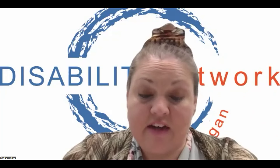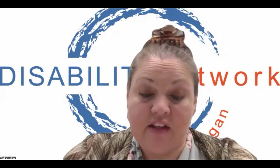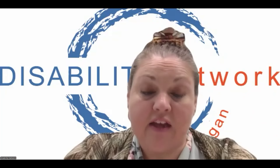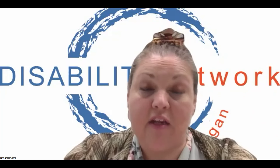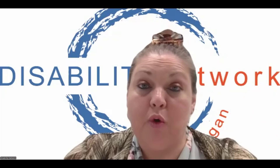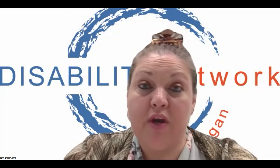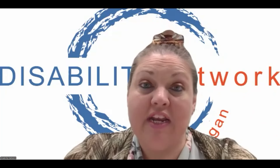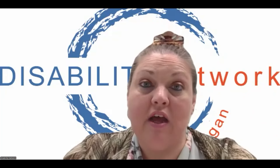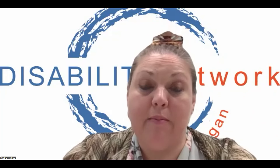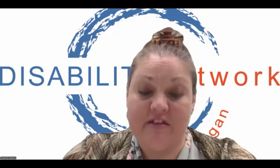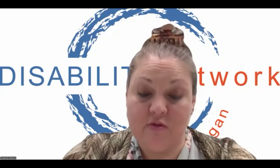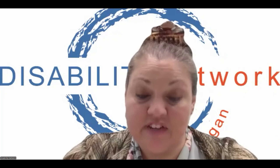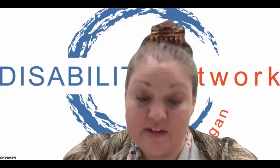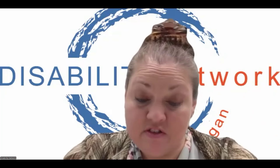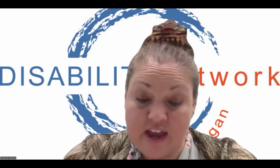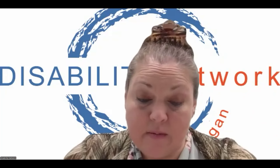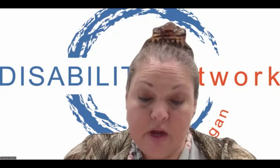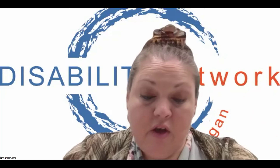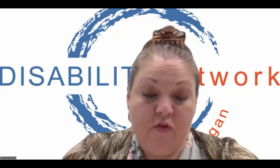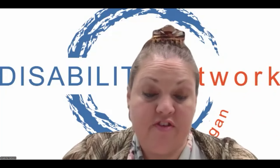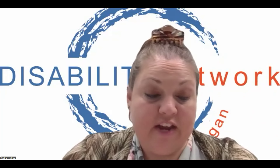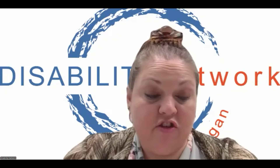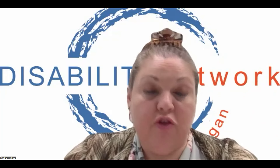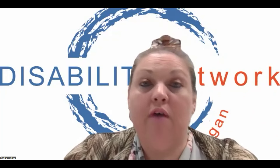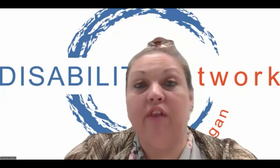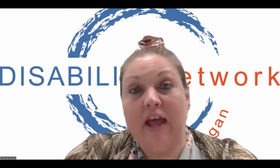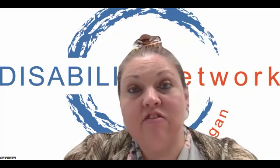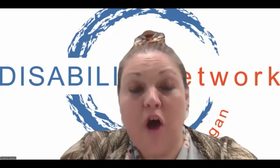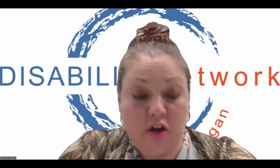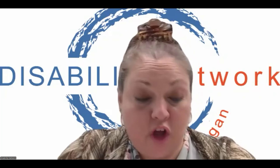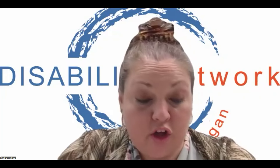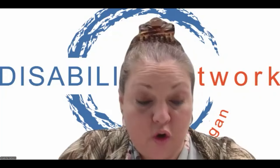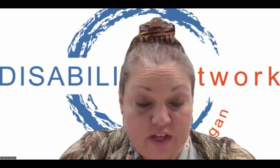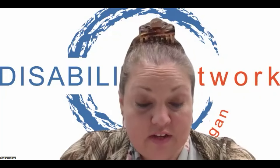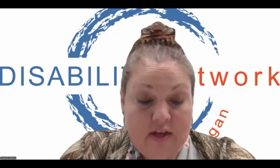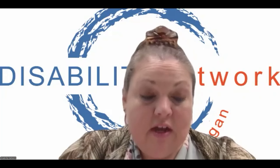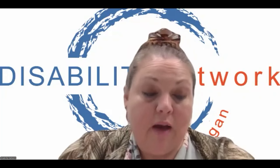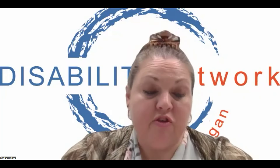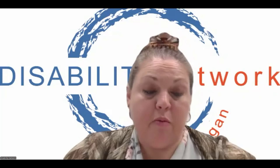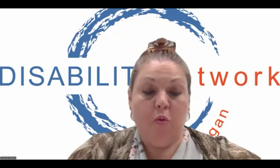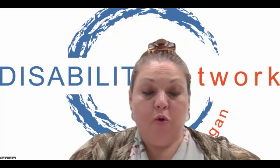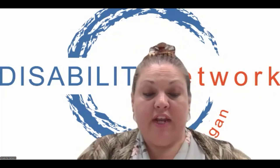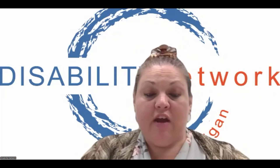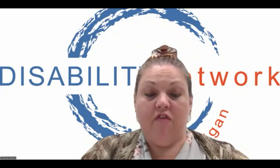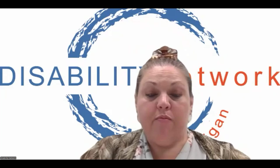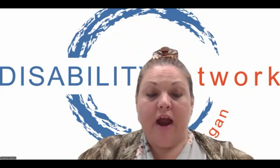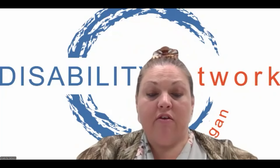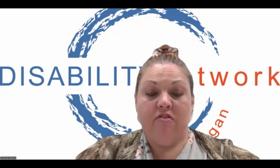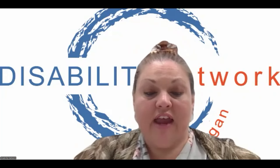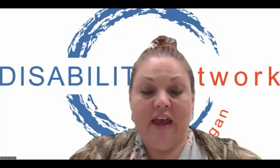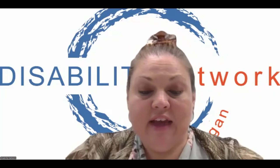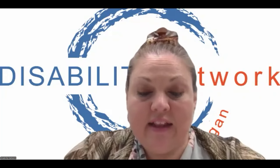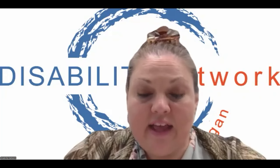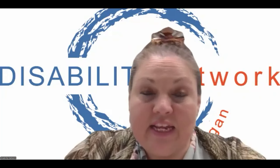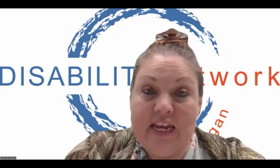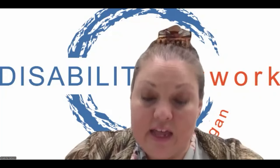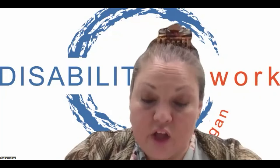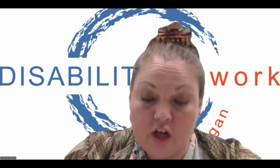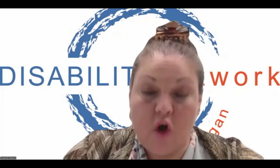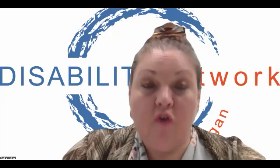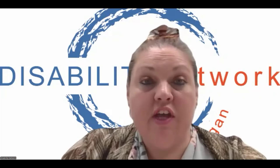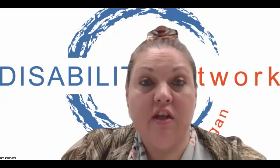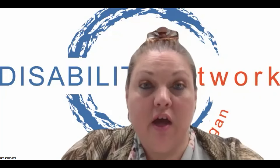10 o'clock in the morning, Eastern Standard Time, for day 2 of Let's Talk Long COVID. Tomorrow, we're going to hear from Dr. Zayed